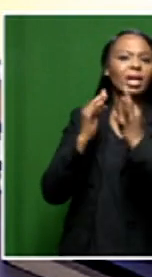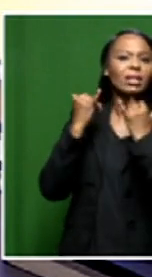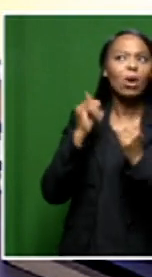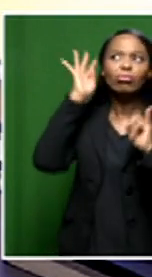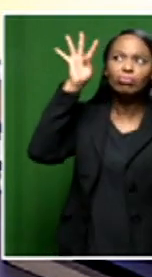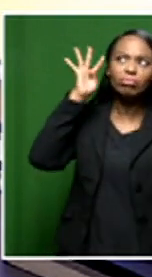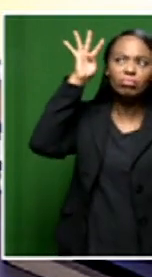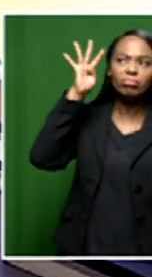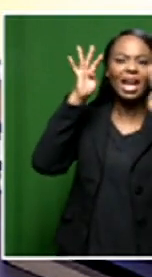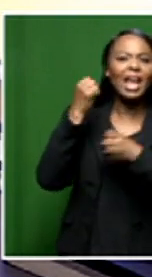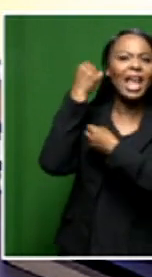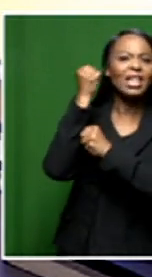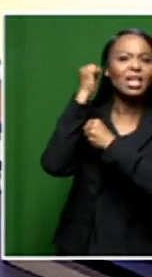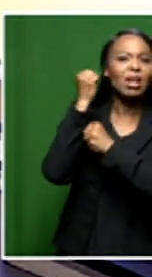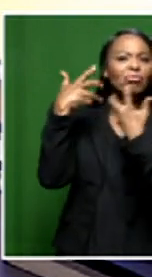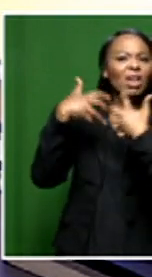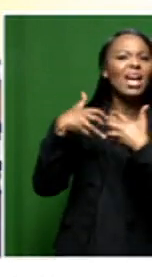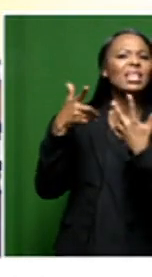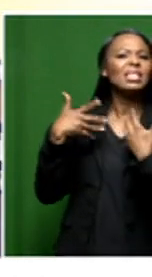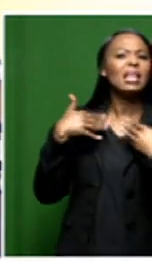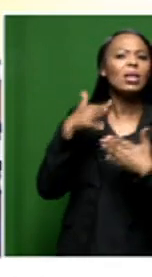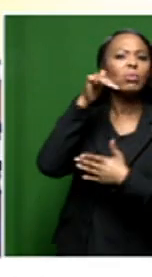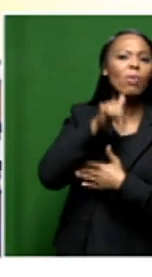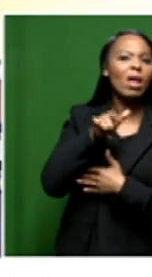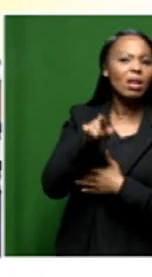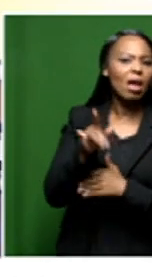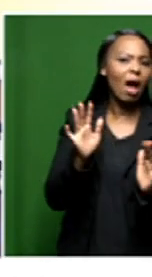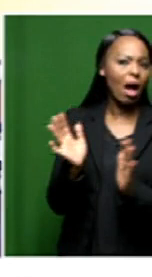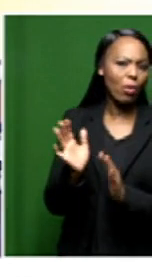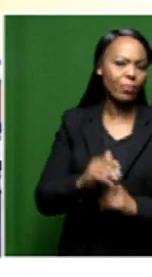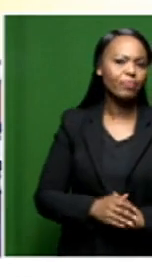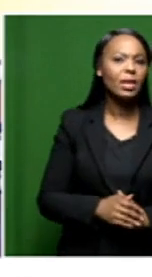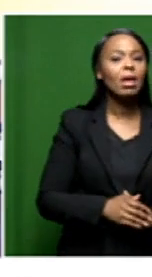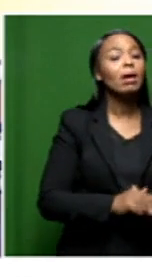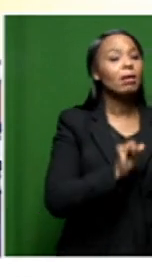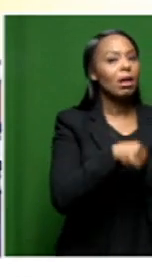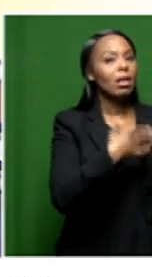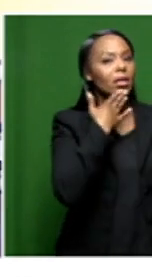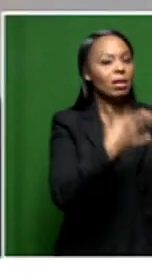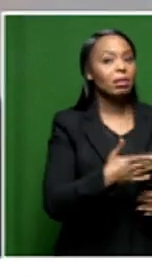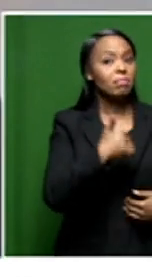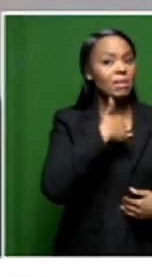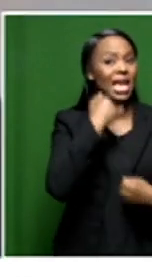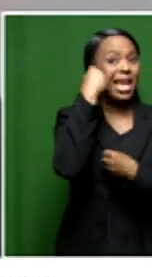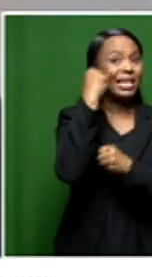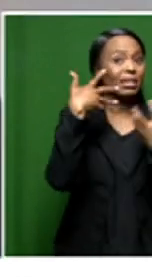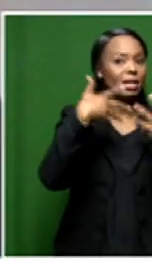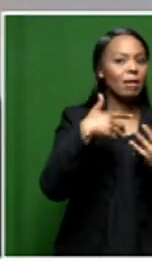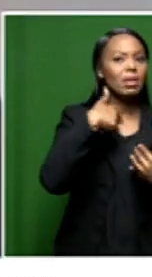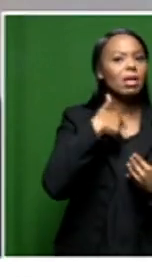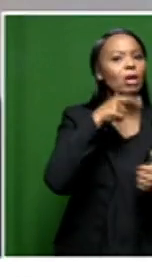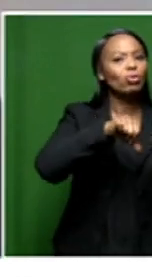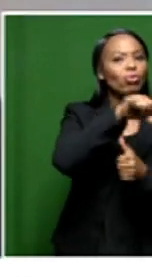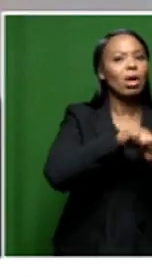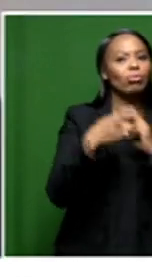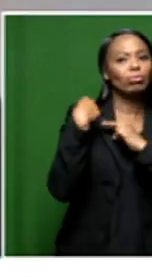innovation and where it all started for you. Sure, thank you. So as an engineer, I've realized that social responsibility as